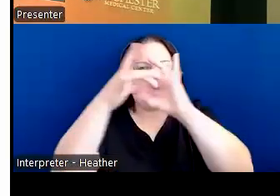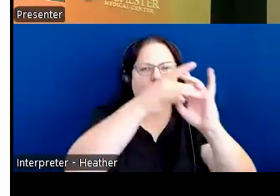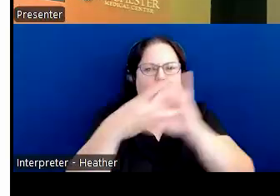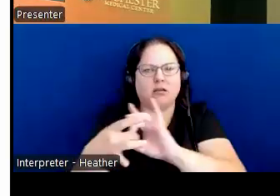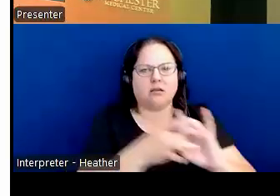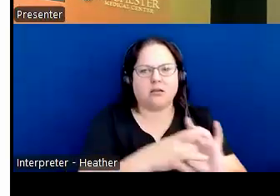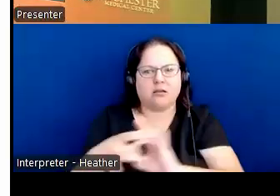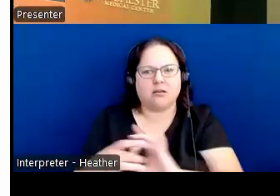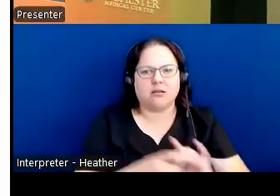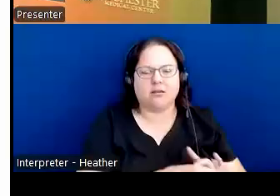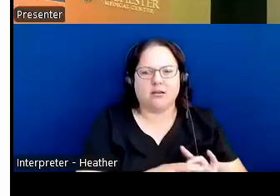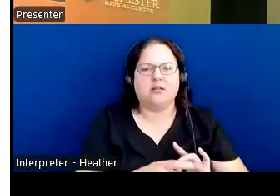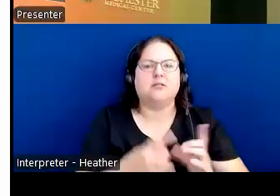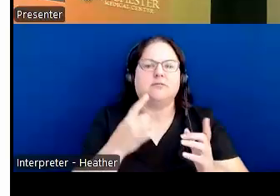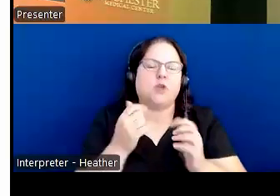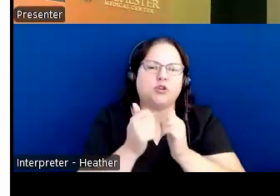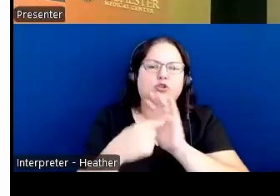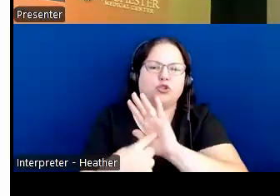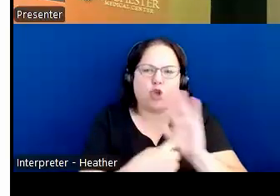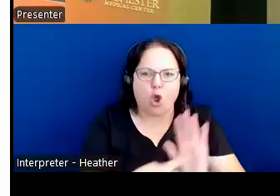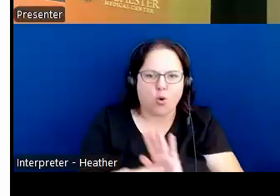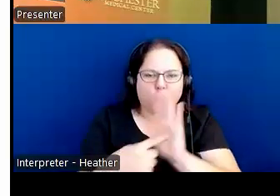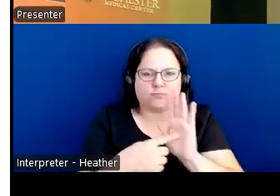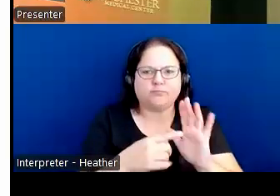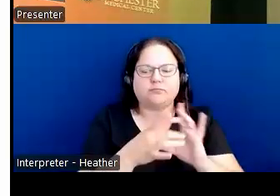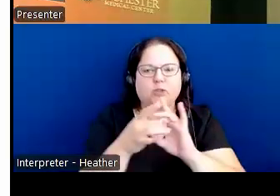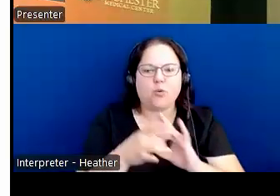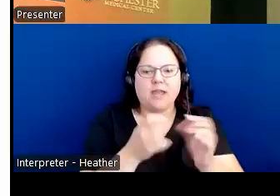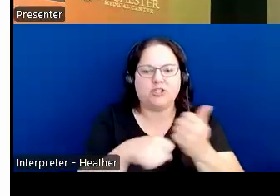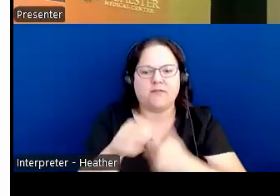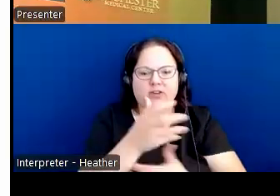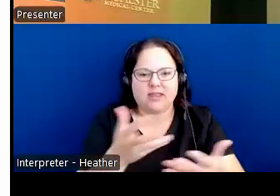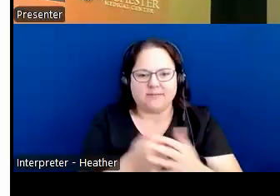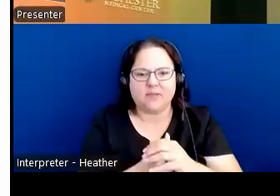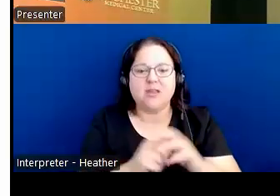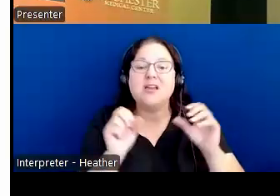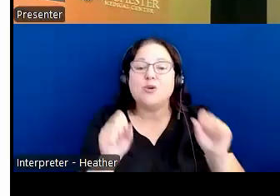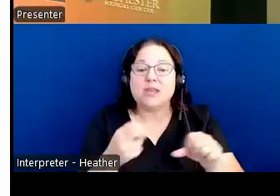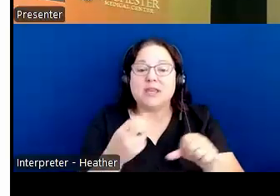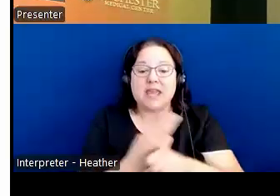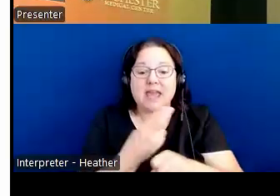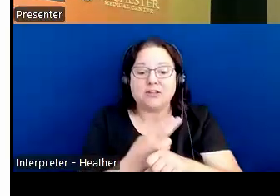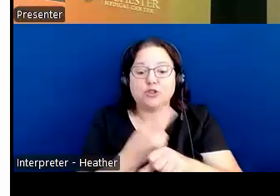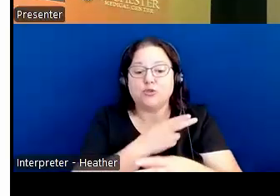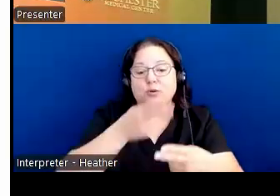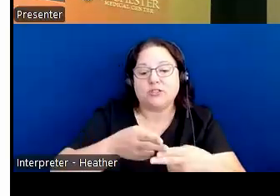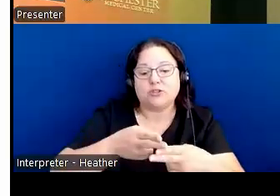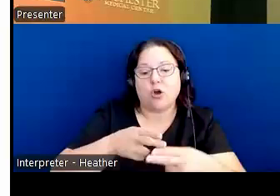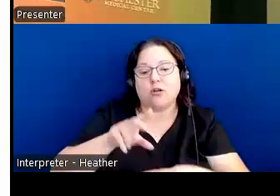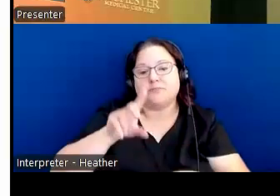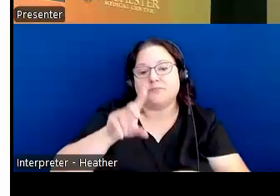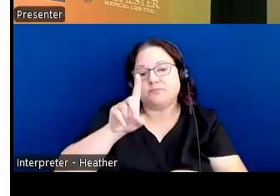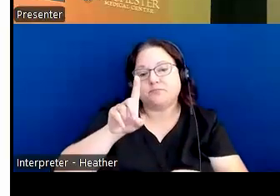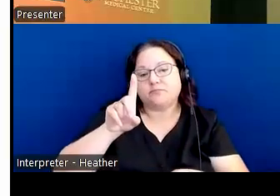need to get into. The virtue of doing this is we can use something called do calculus to make a causal estimate of the effect